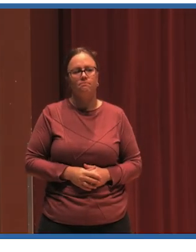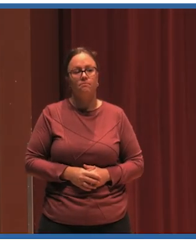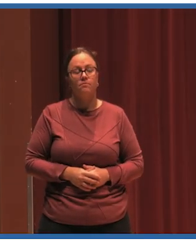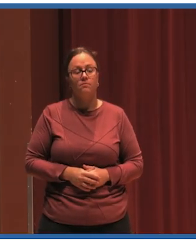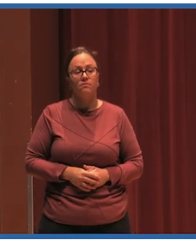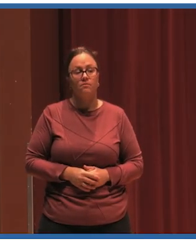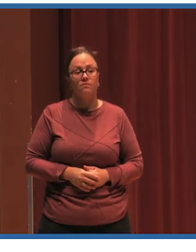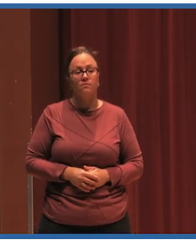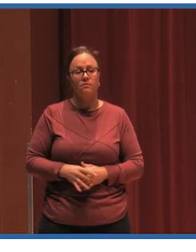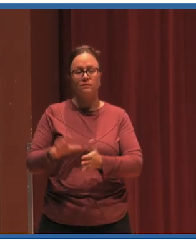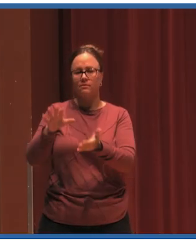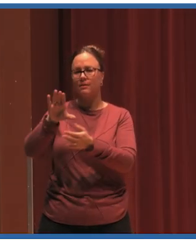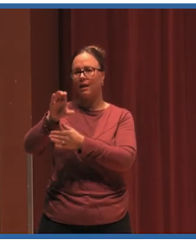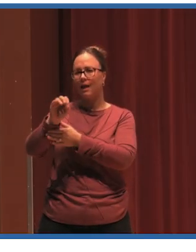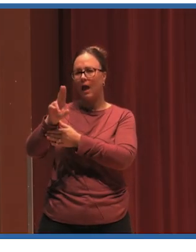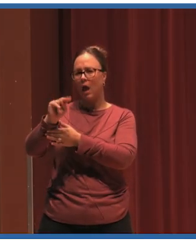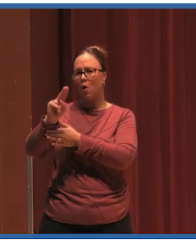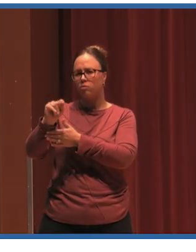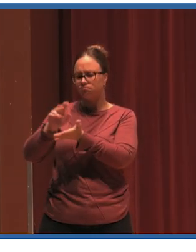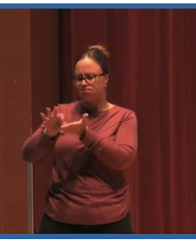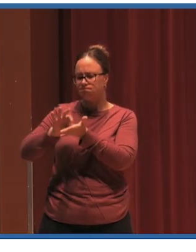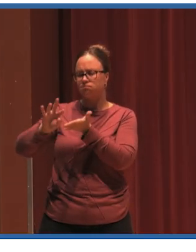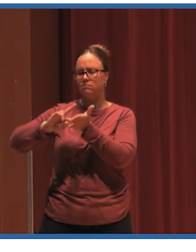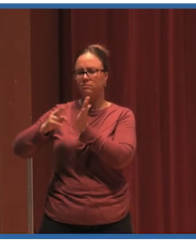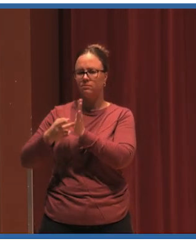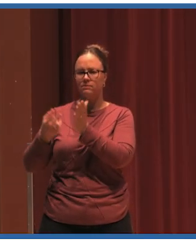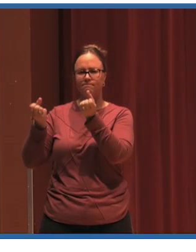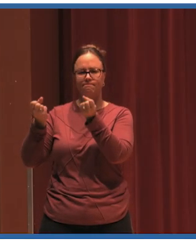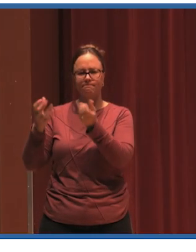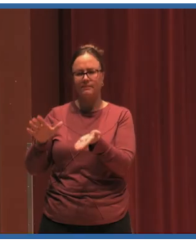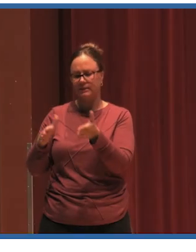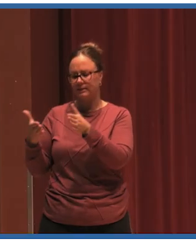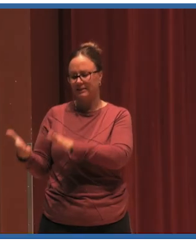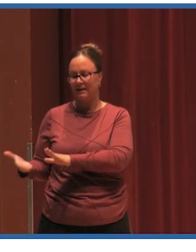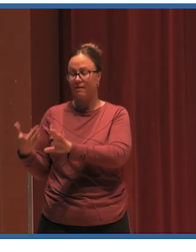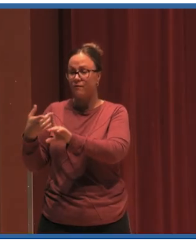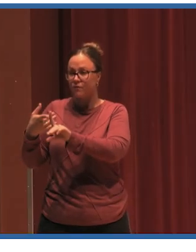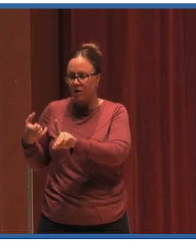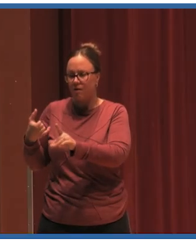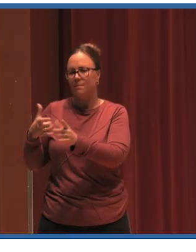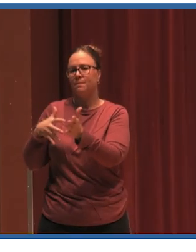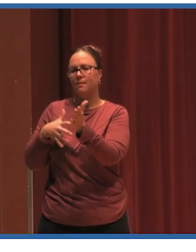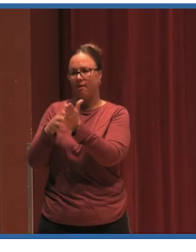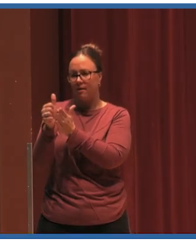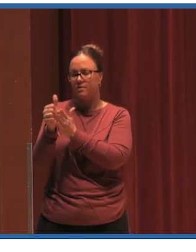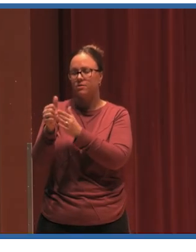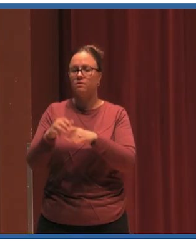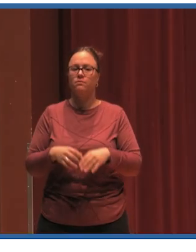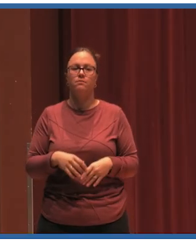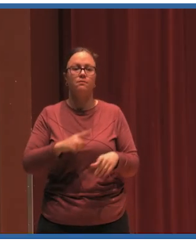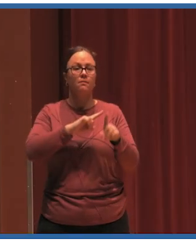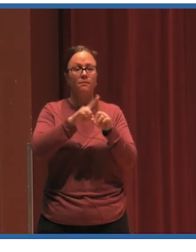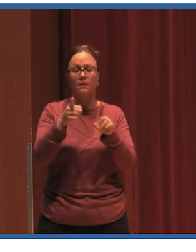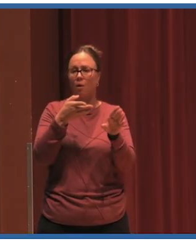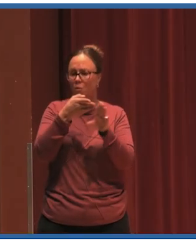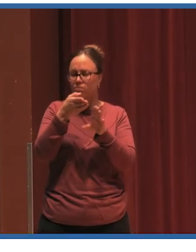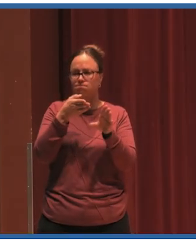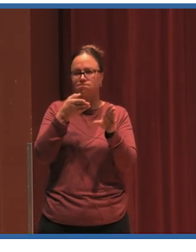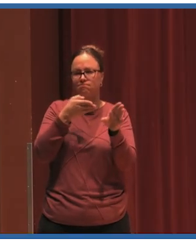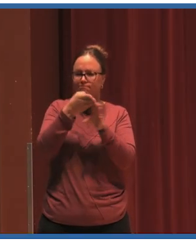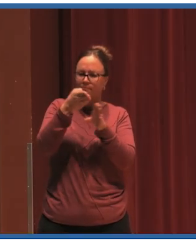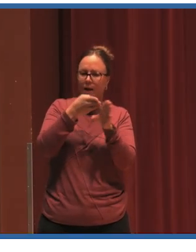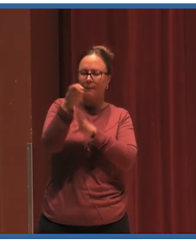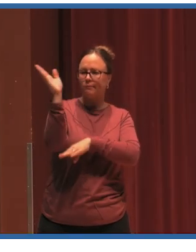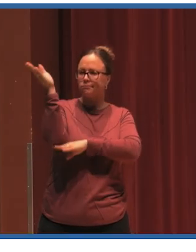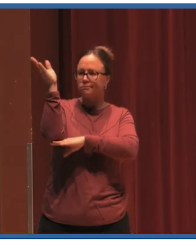Counts, of course, the number of new cases or deaths from cancer. But mostly what we'll be presenting to you are age-adjusted rates,